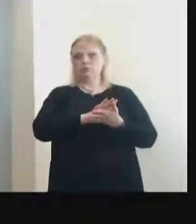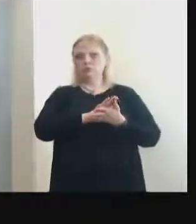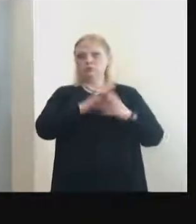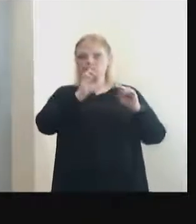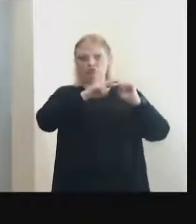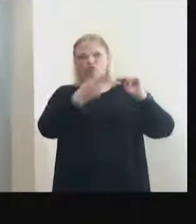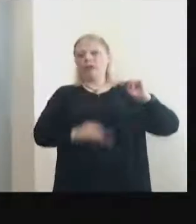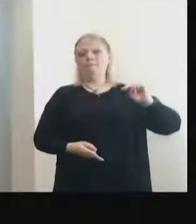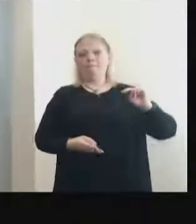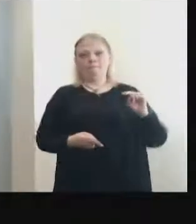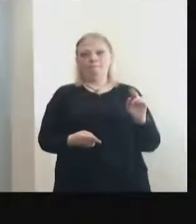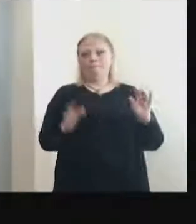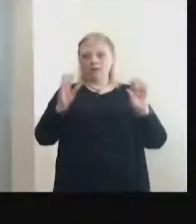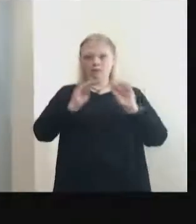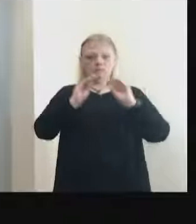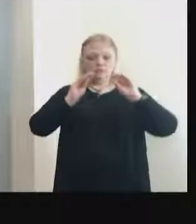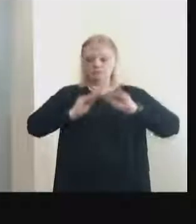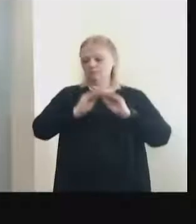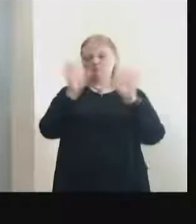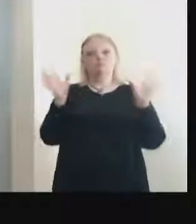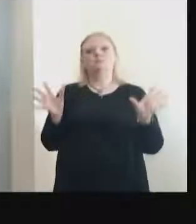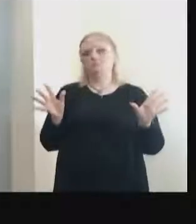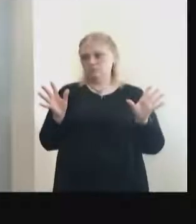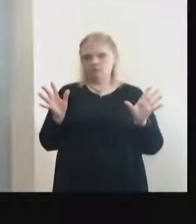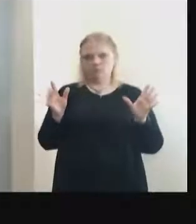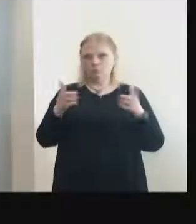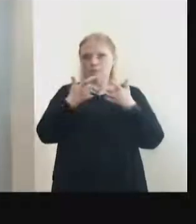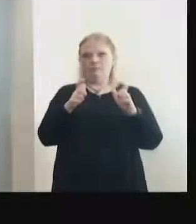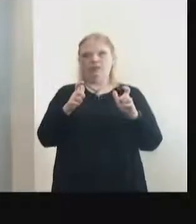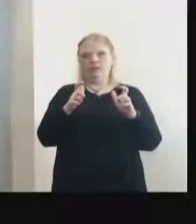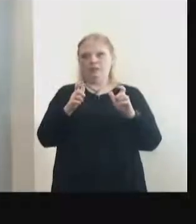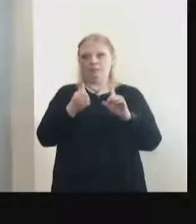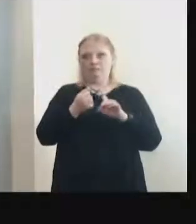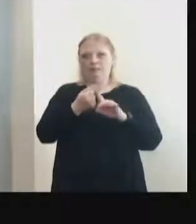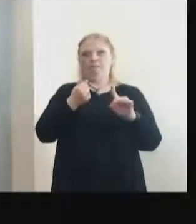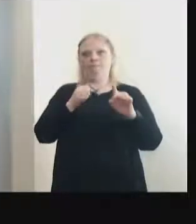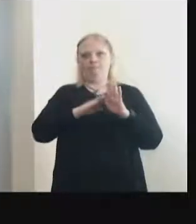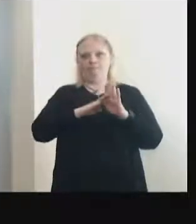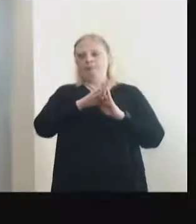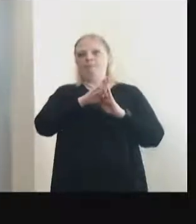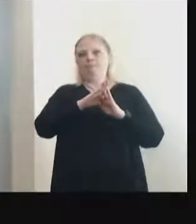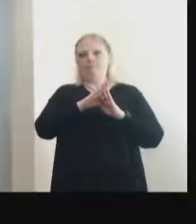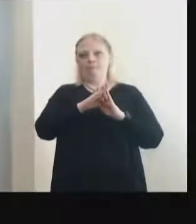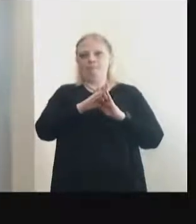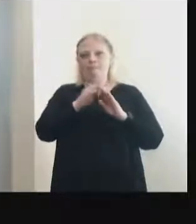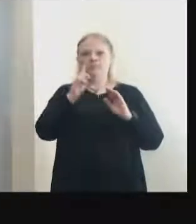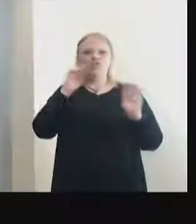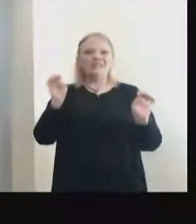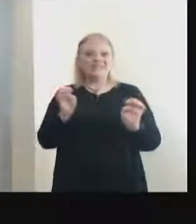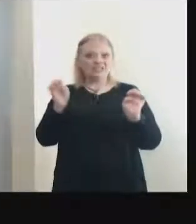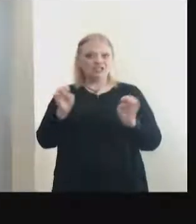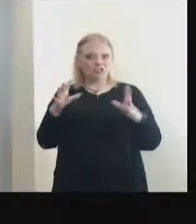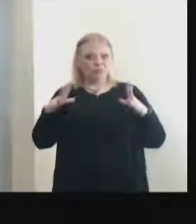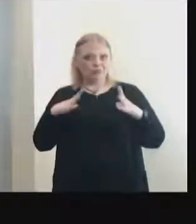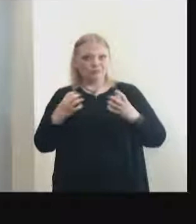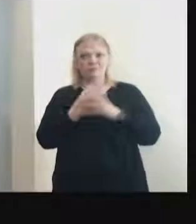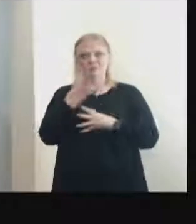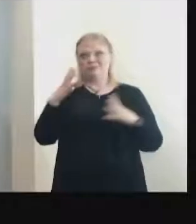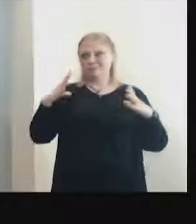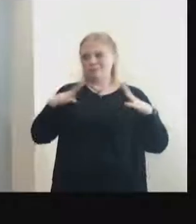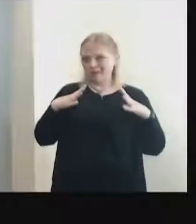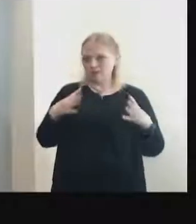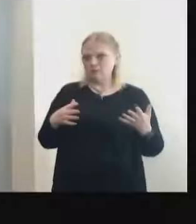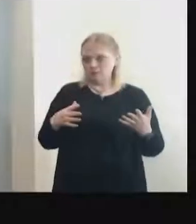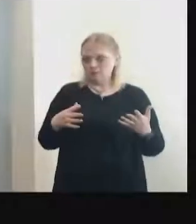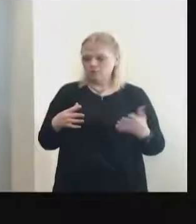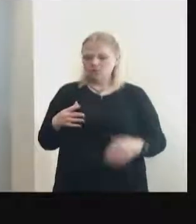It's quite apparent we had a big bump associated with the Easter break and spring break. We